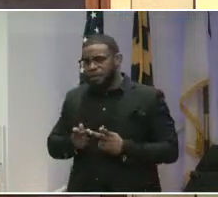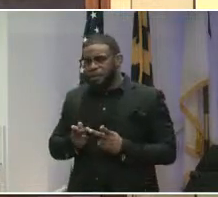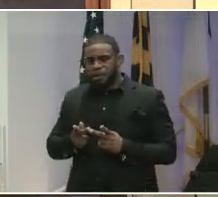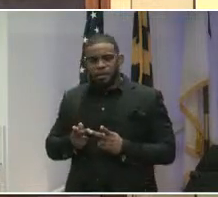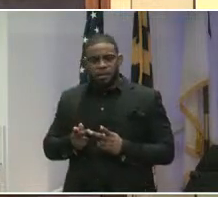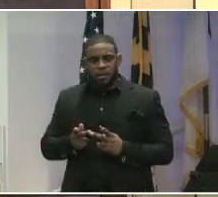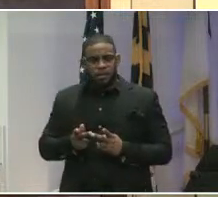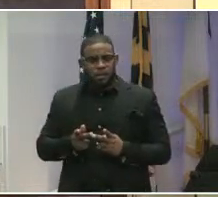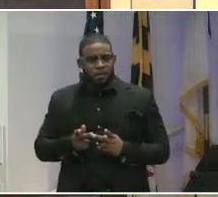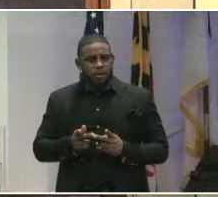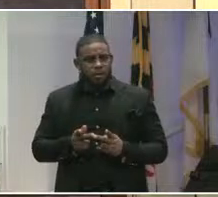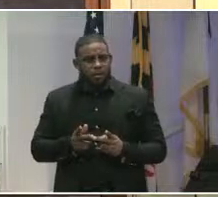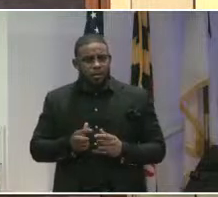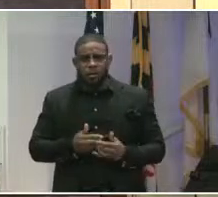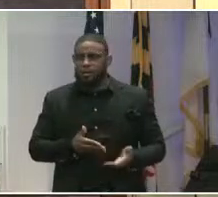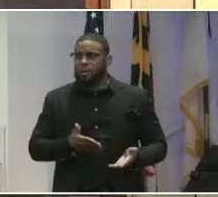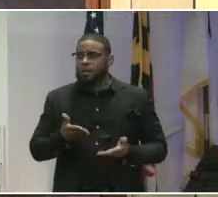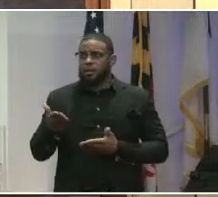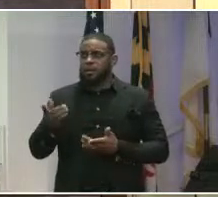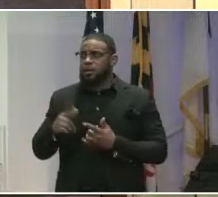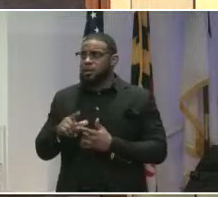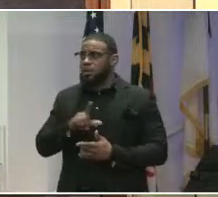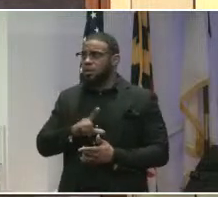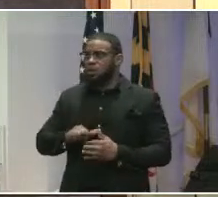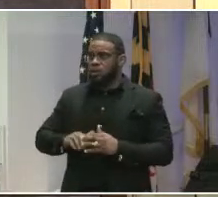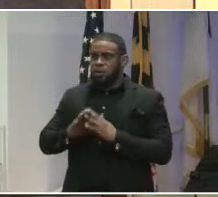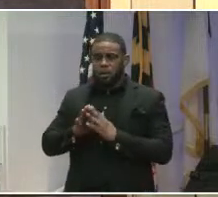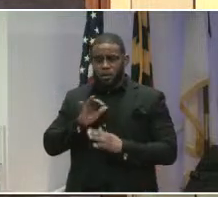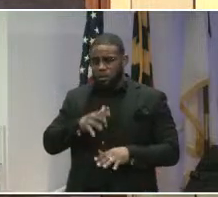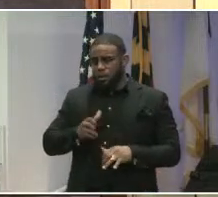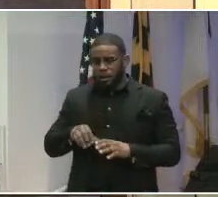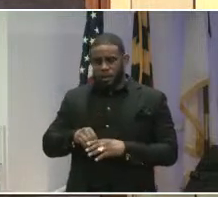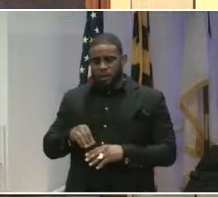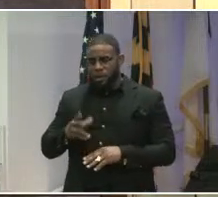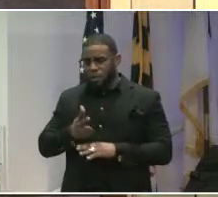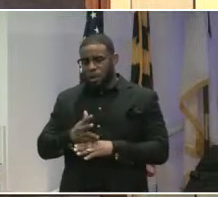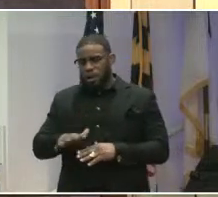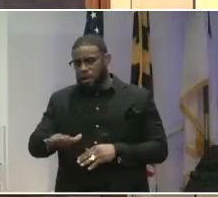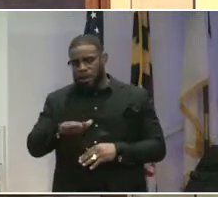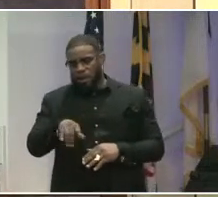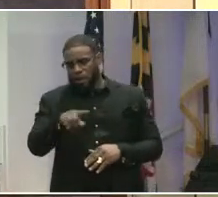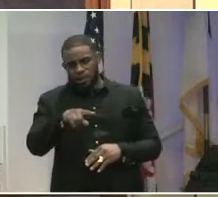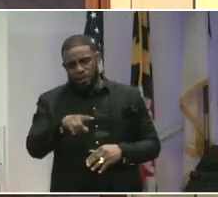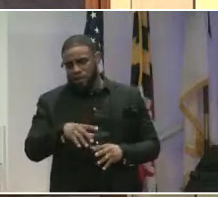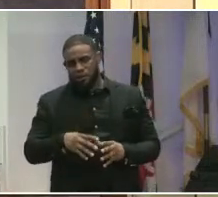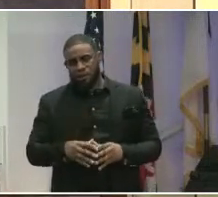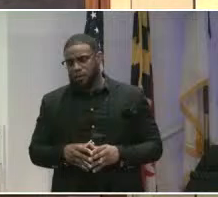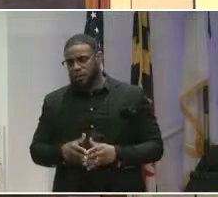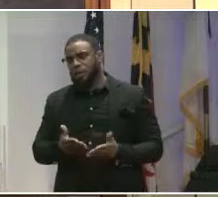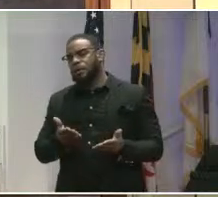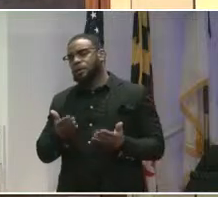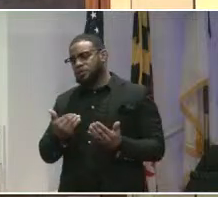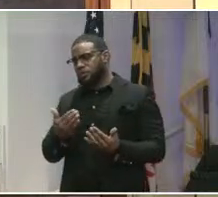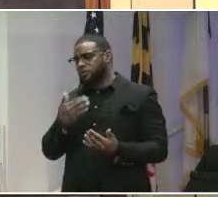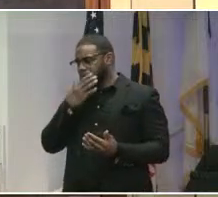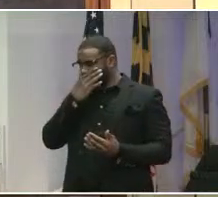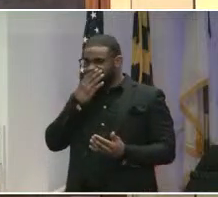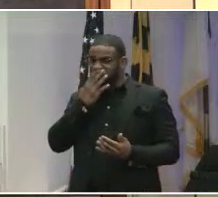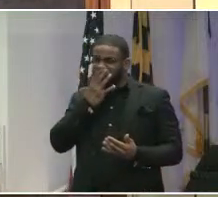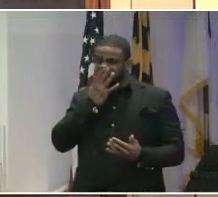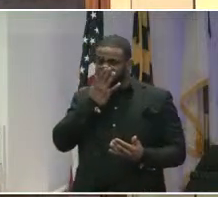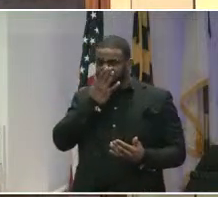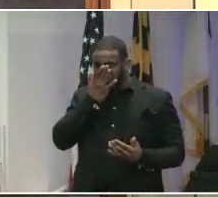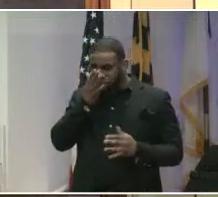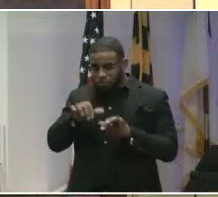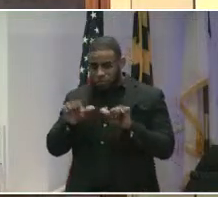it is to the Lord in prayer. Don't take it out to the parking lot. Come on, come on. If that's you,